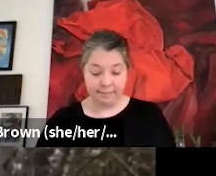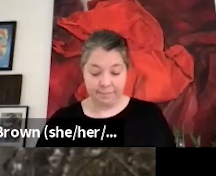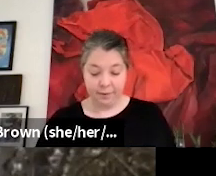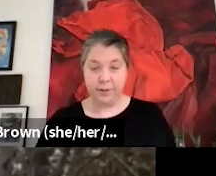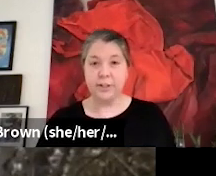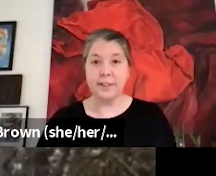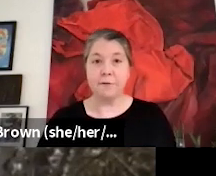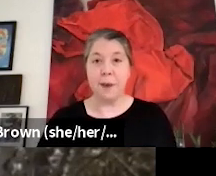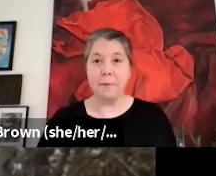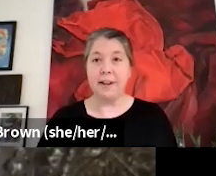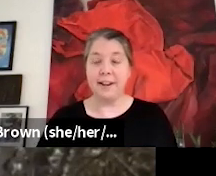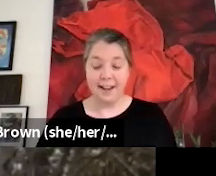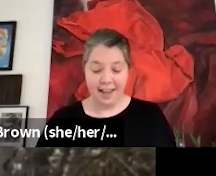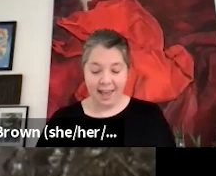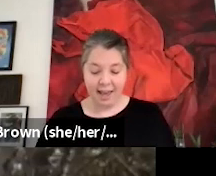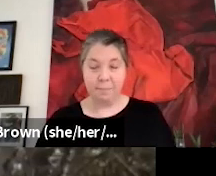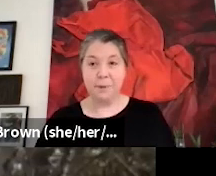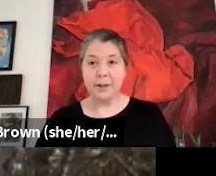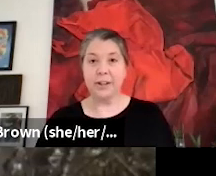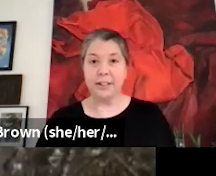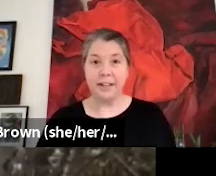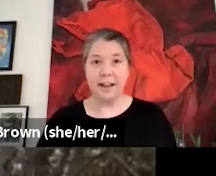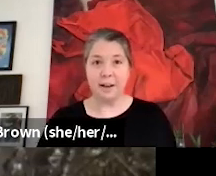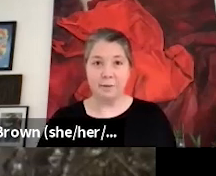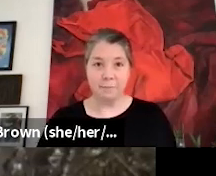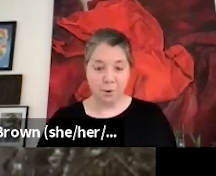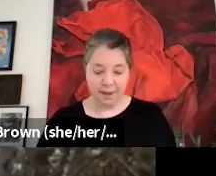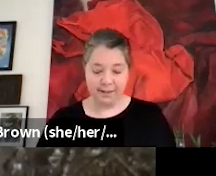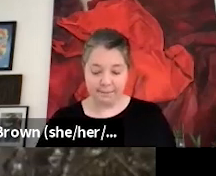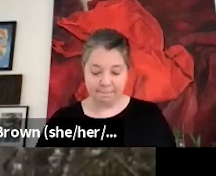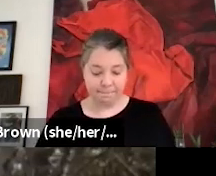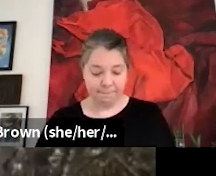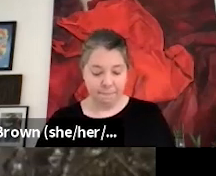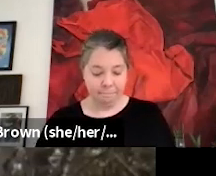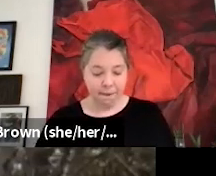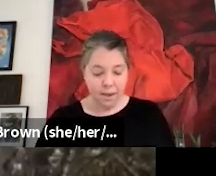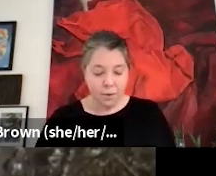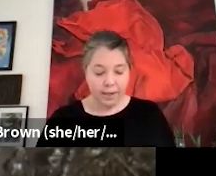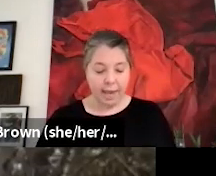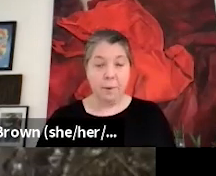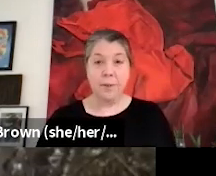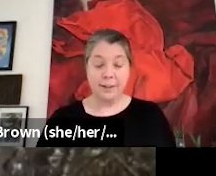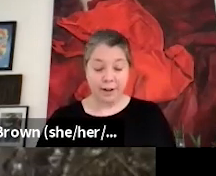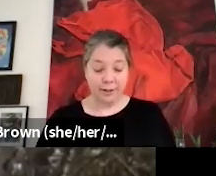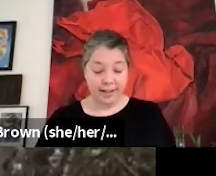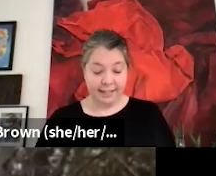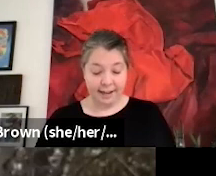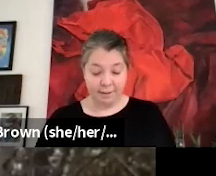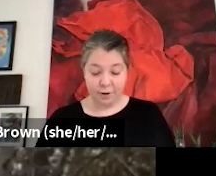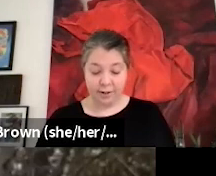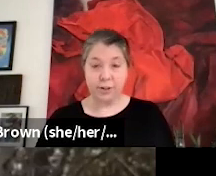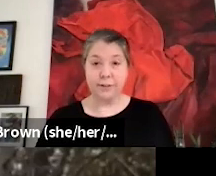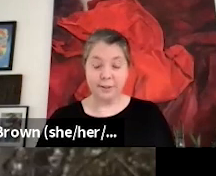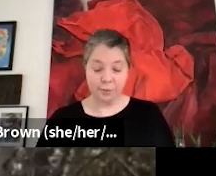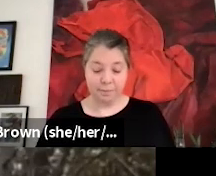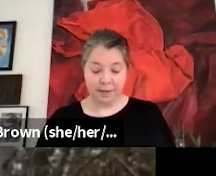Momenta, which is the feminine and plural of momentum. We came up with a general idea of